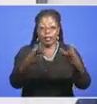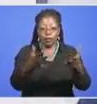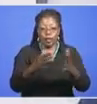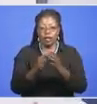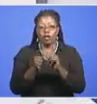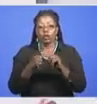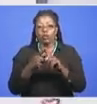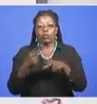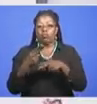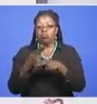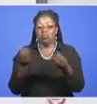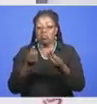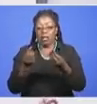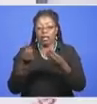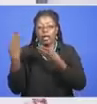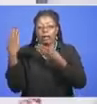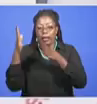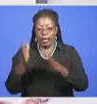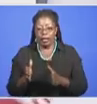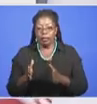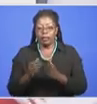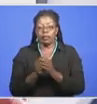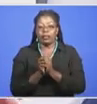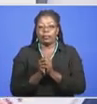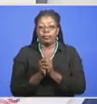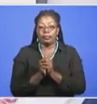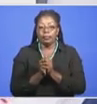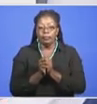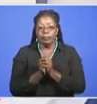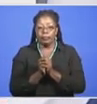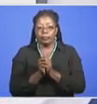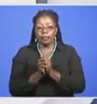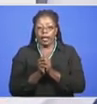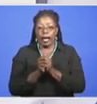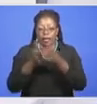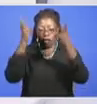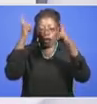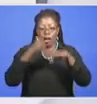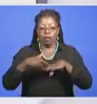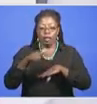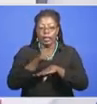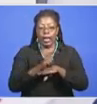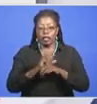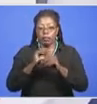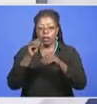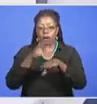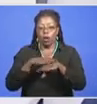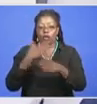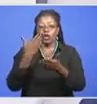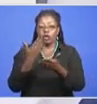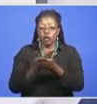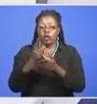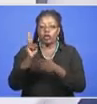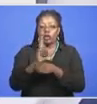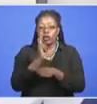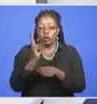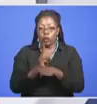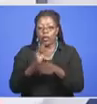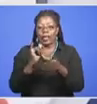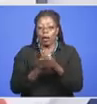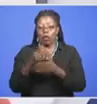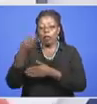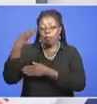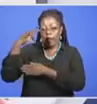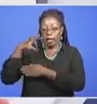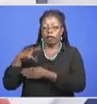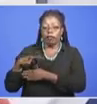to non-Bahamians. And Crown land should only be put to good use that will benefit